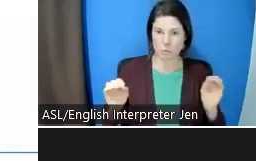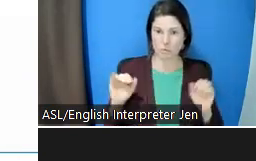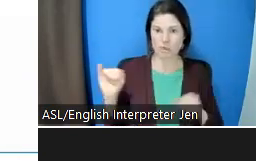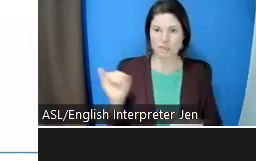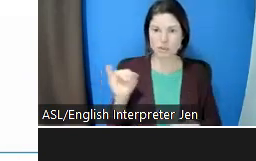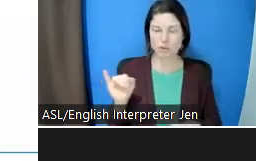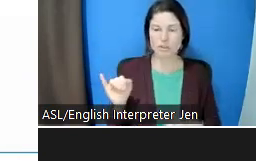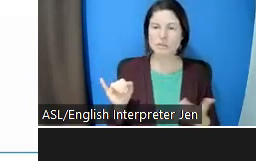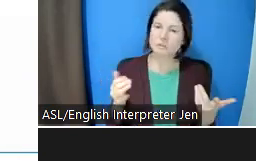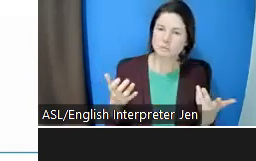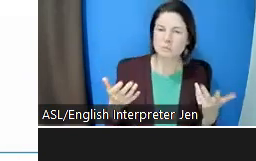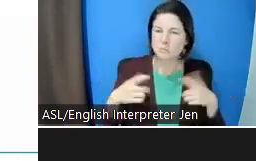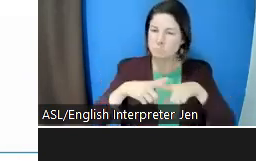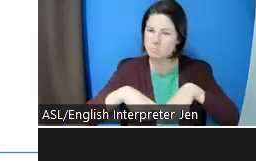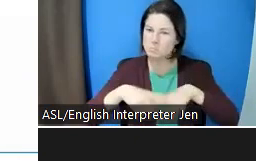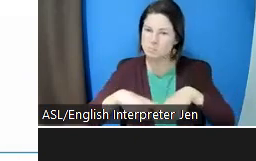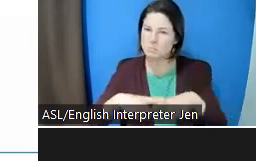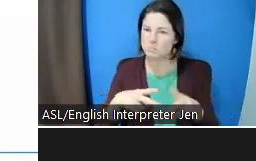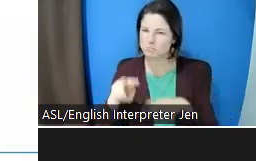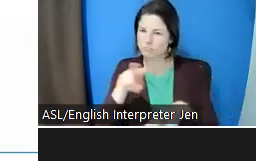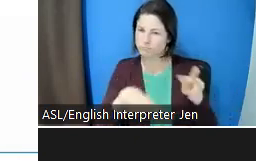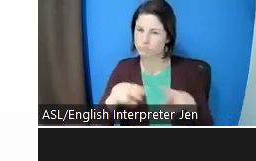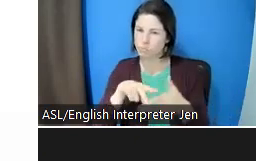to the type of project that's being presented.